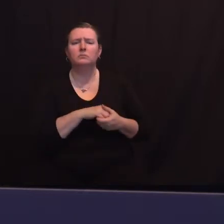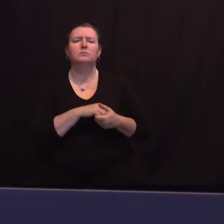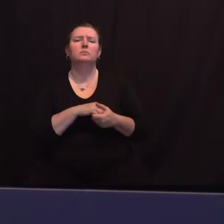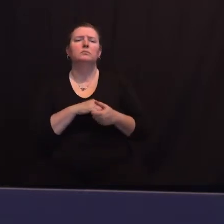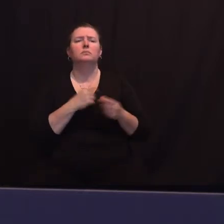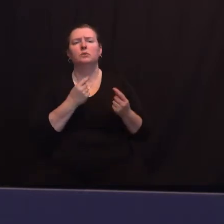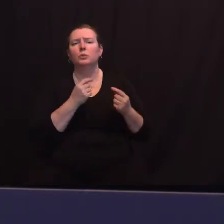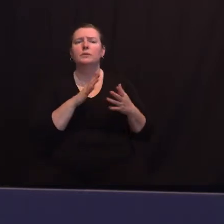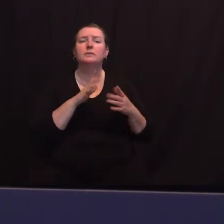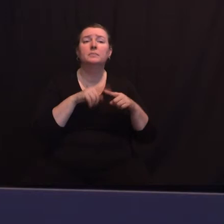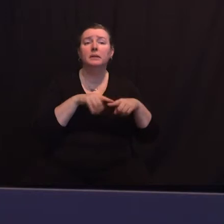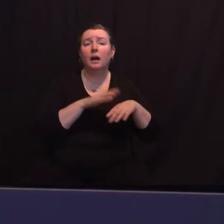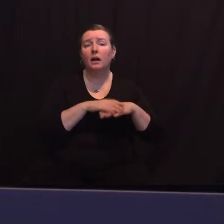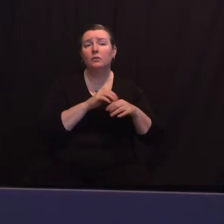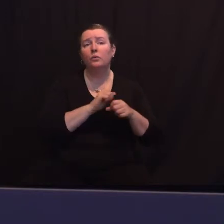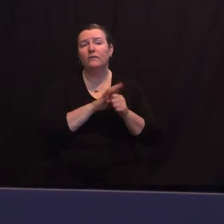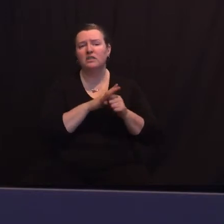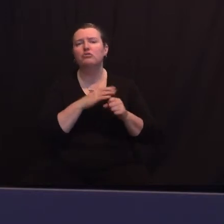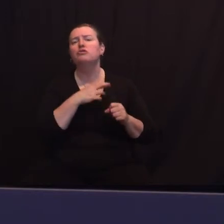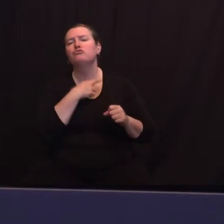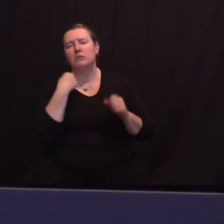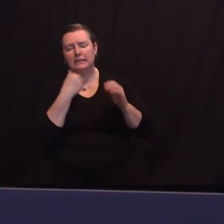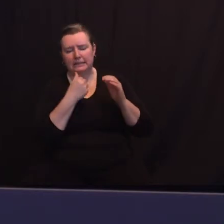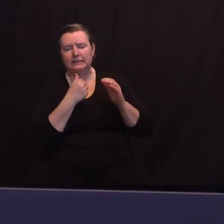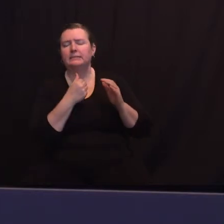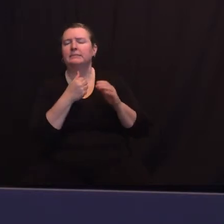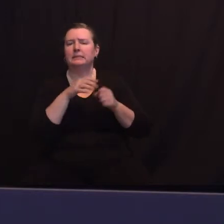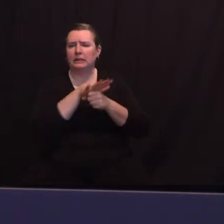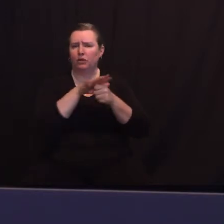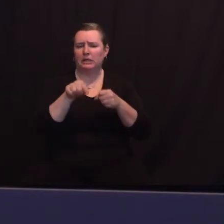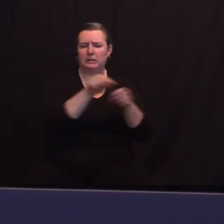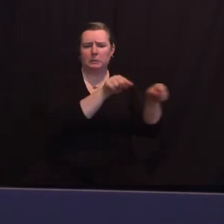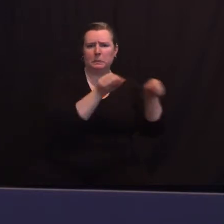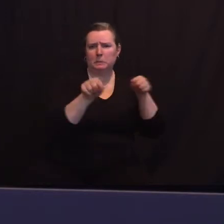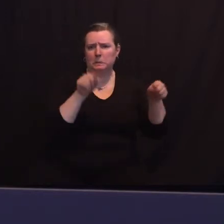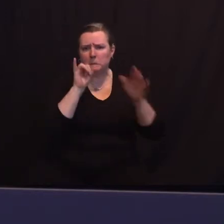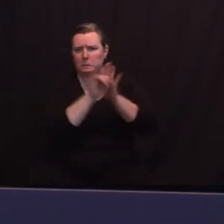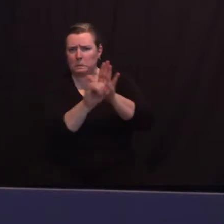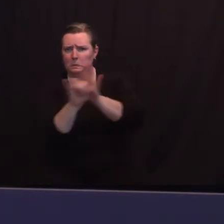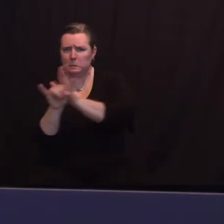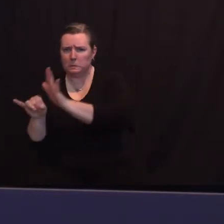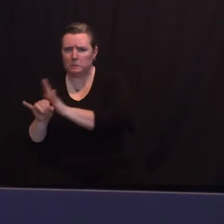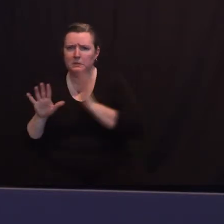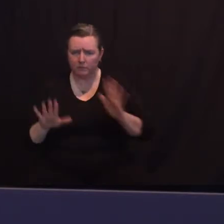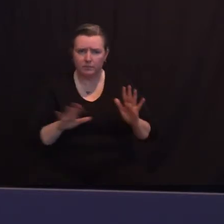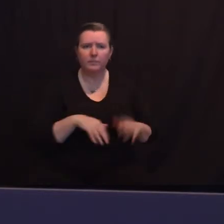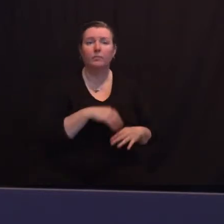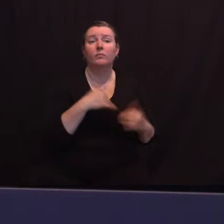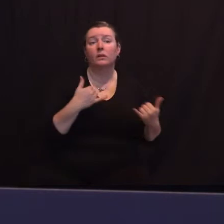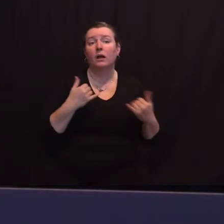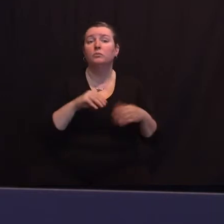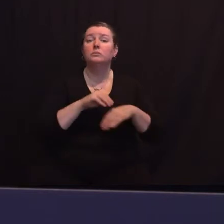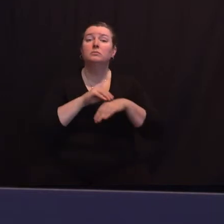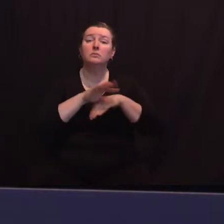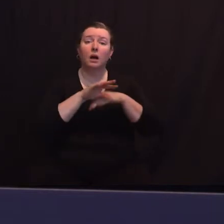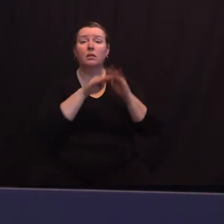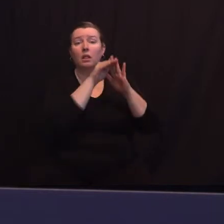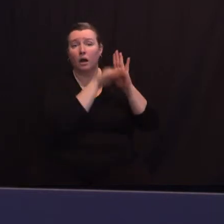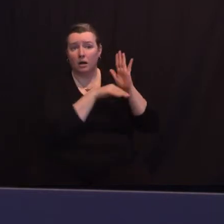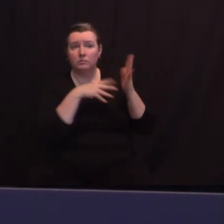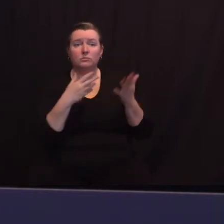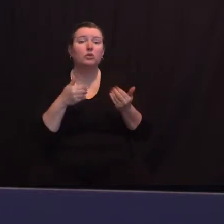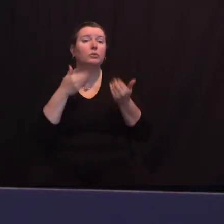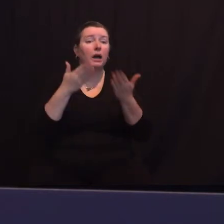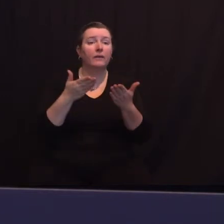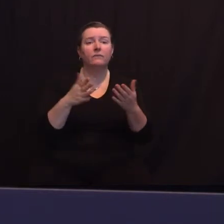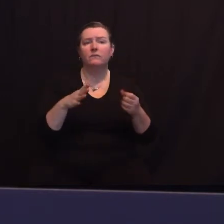risk in their region. In our updated guidance, we recommend full in-person instruction with a minimum